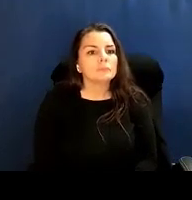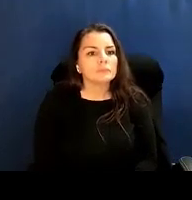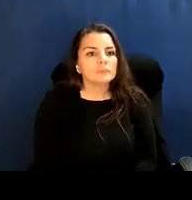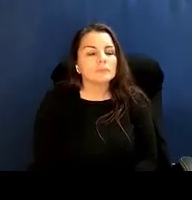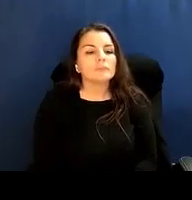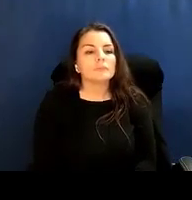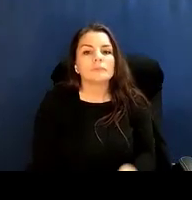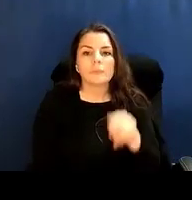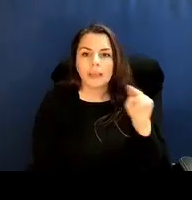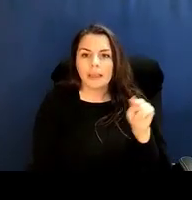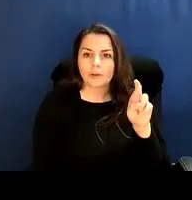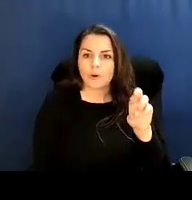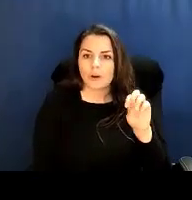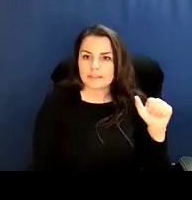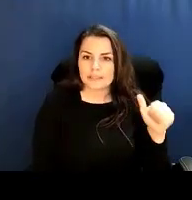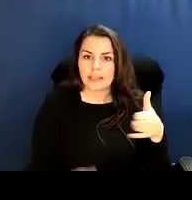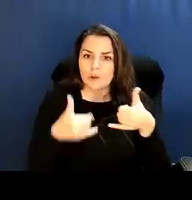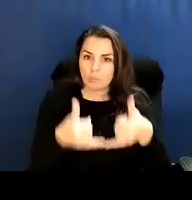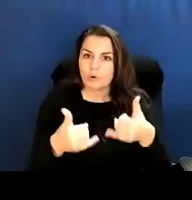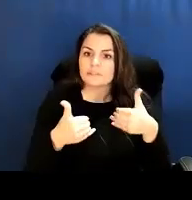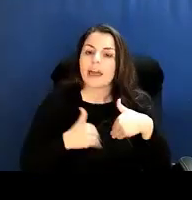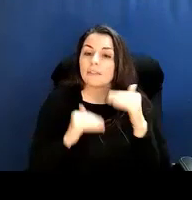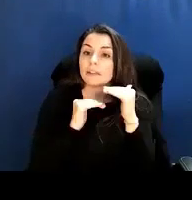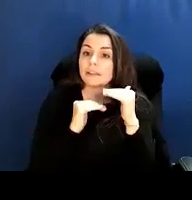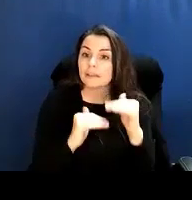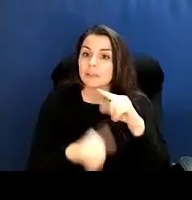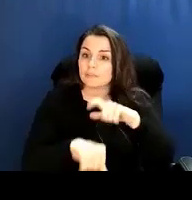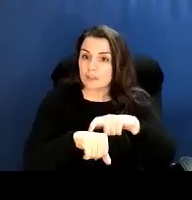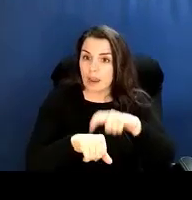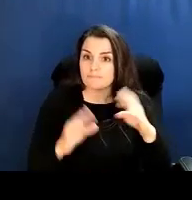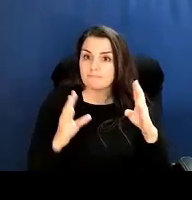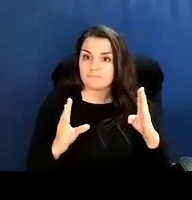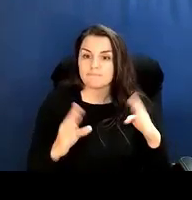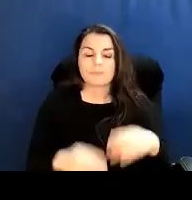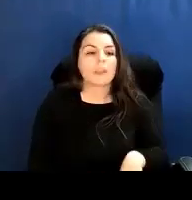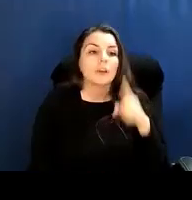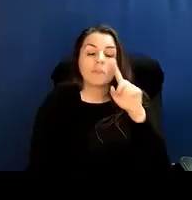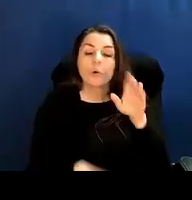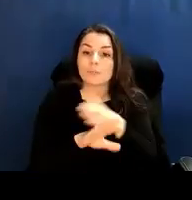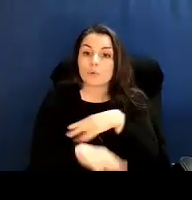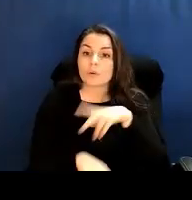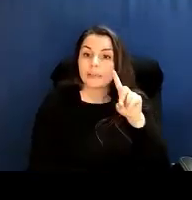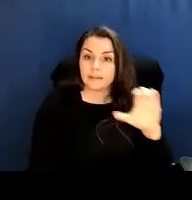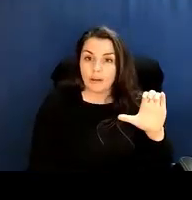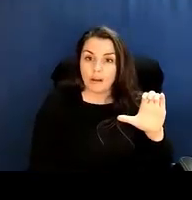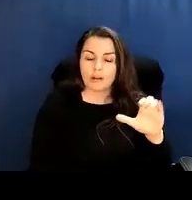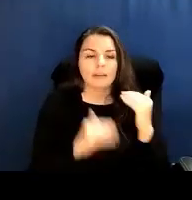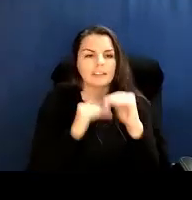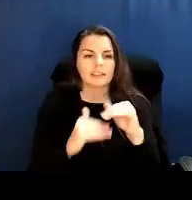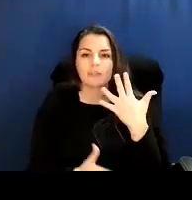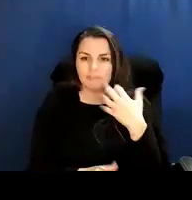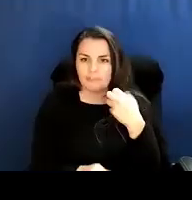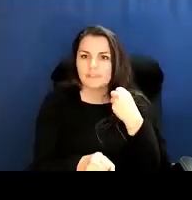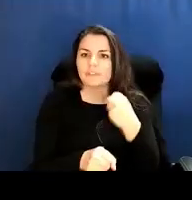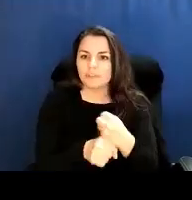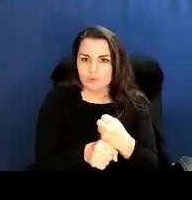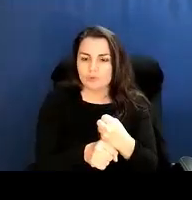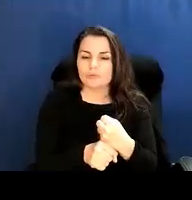The NRSA awards have limits of support. For predoctoral fellowships, the limit is 5 years of